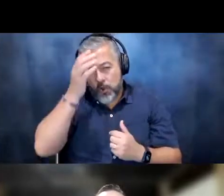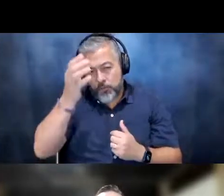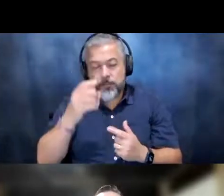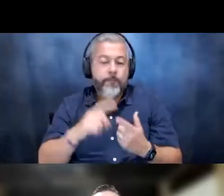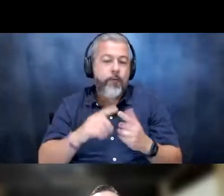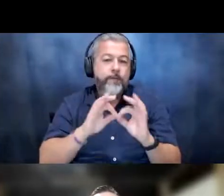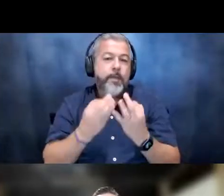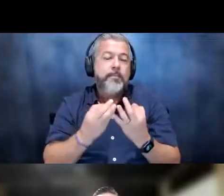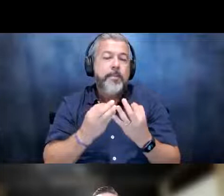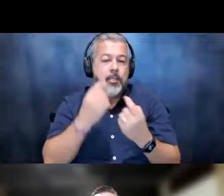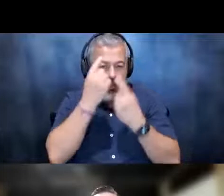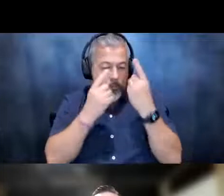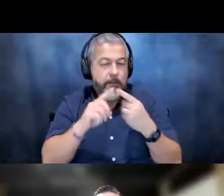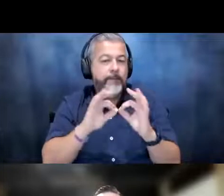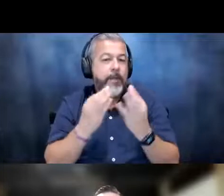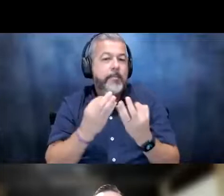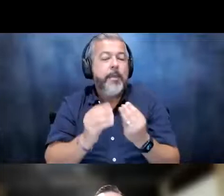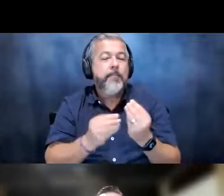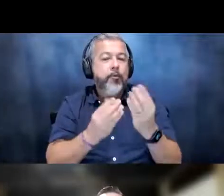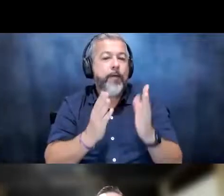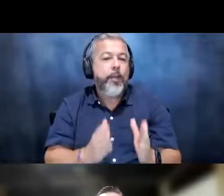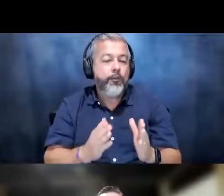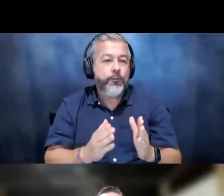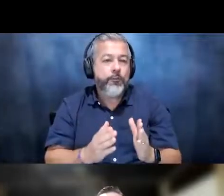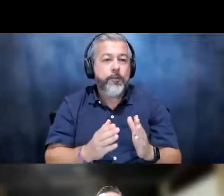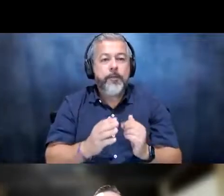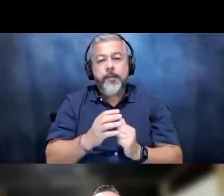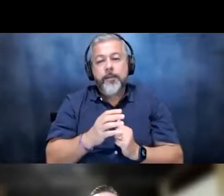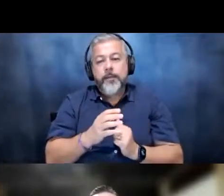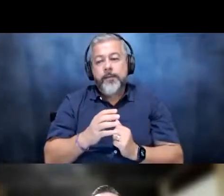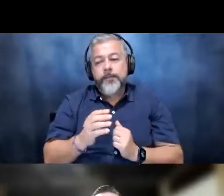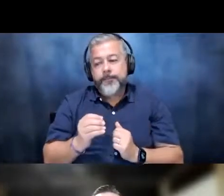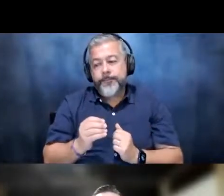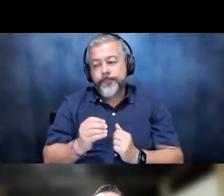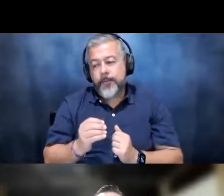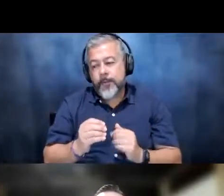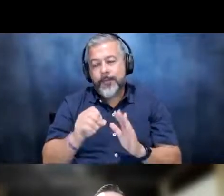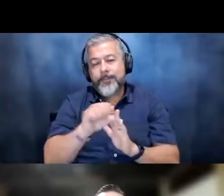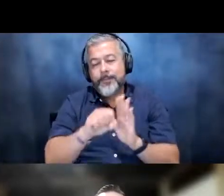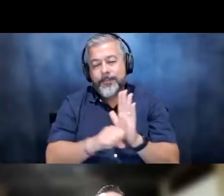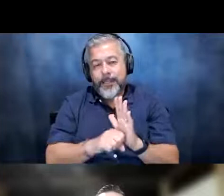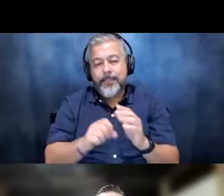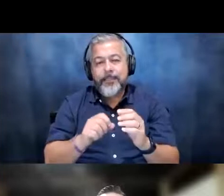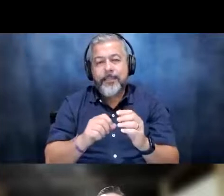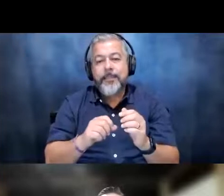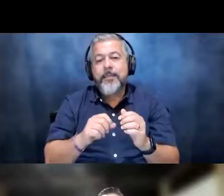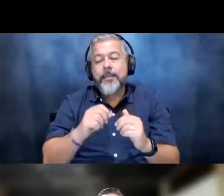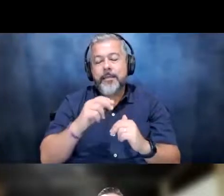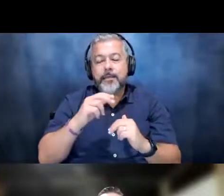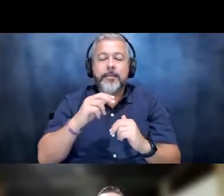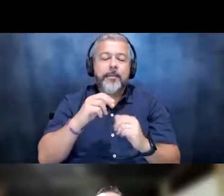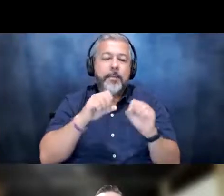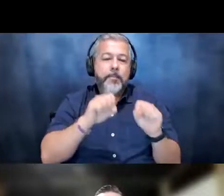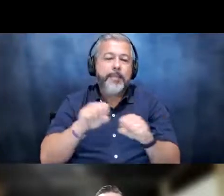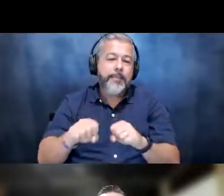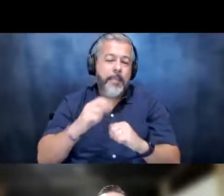education, families and providers, and state capacity building. And so